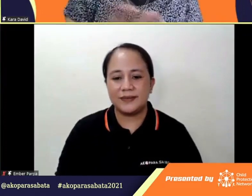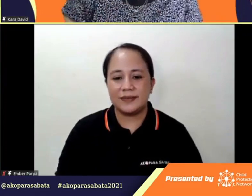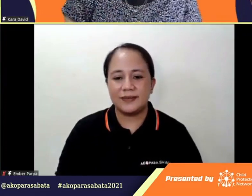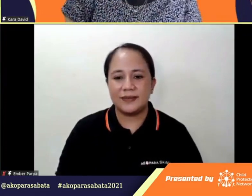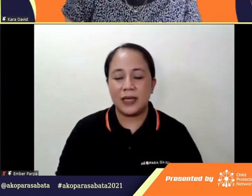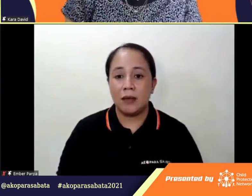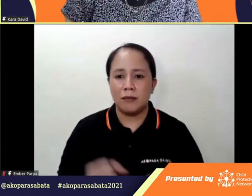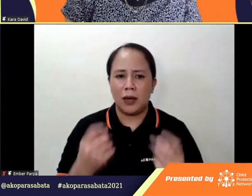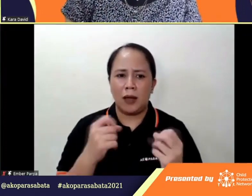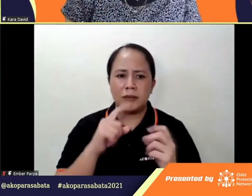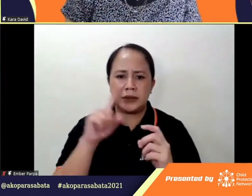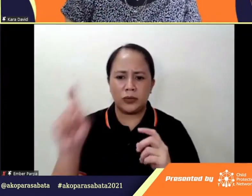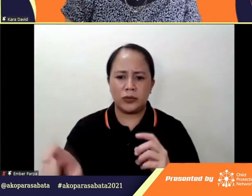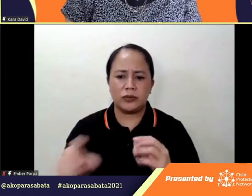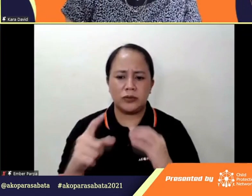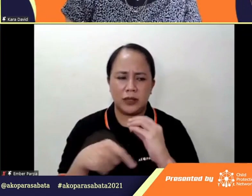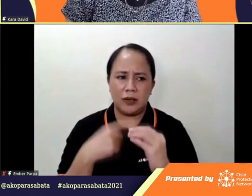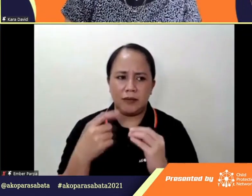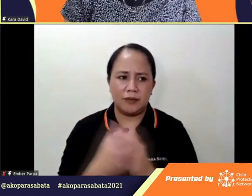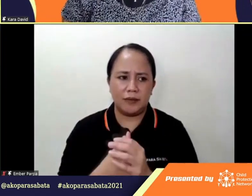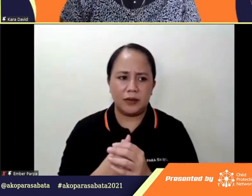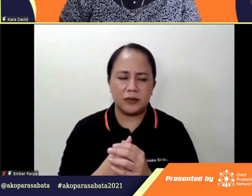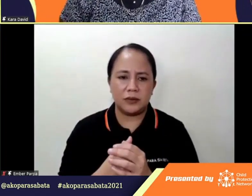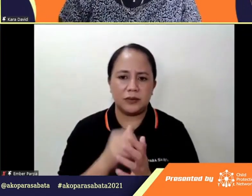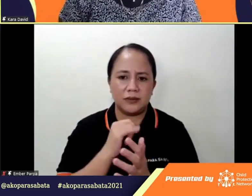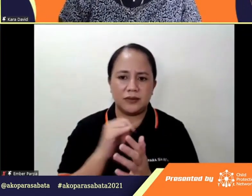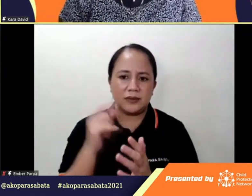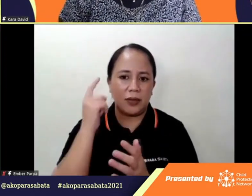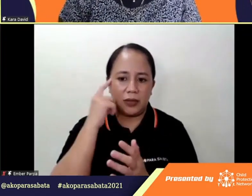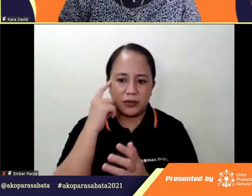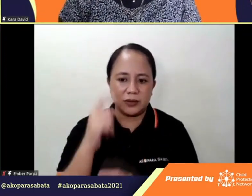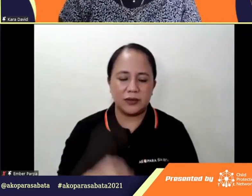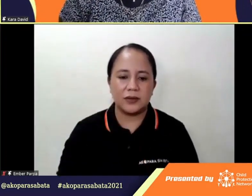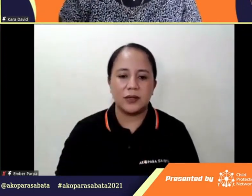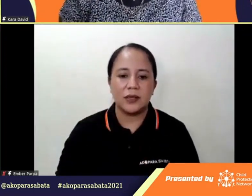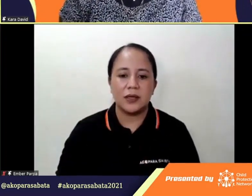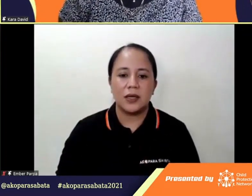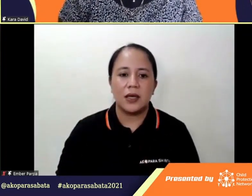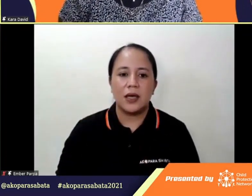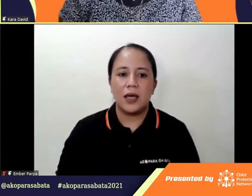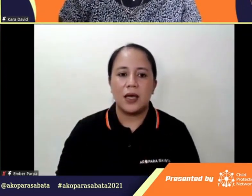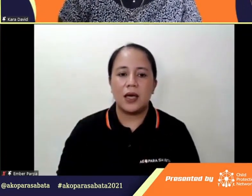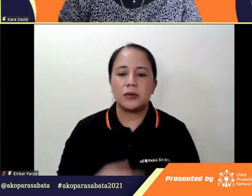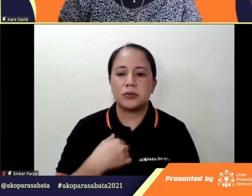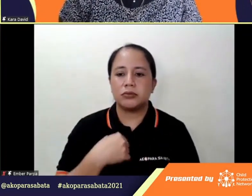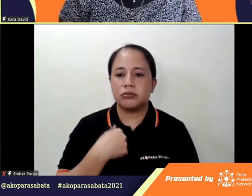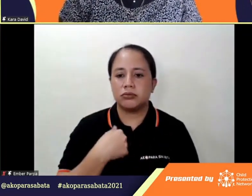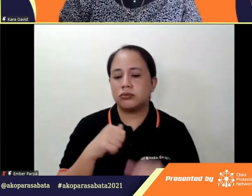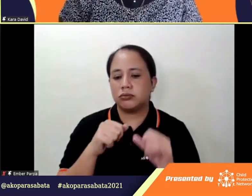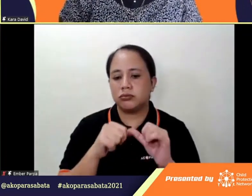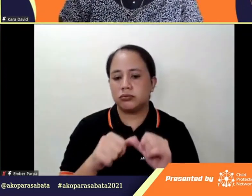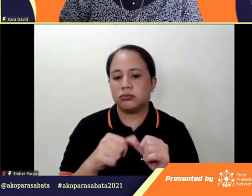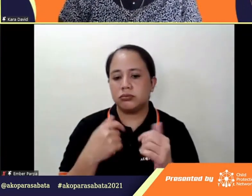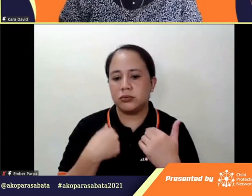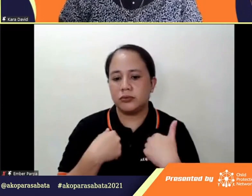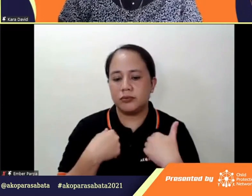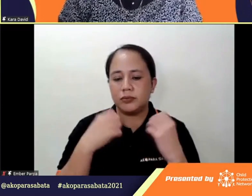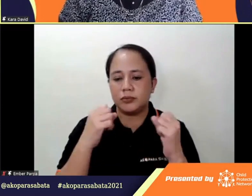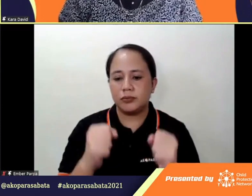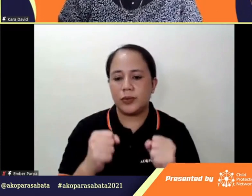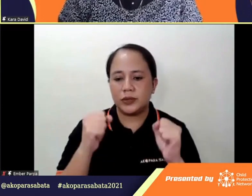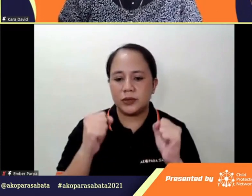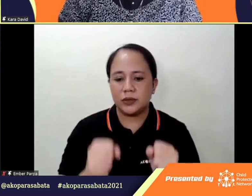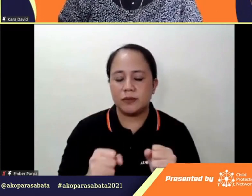mga nagtatanong tungkol sa suicidal thoughts. Sabi ni Jameson Patindaw Jose, sabi niya, ano daw yung possible